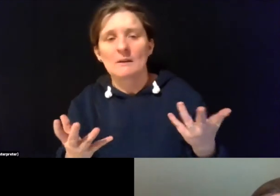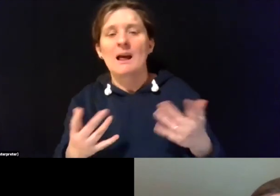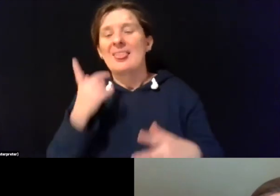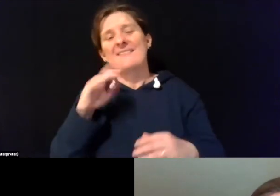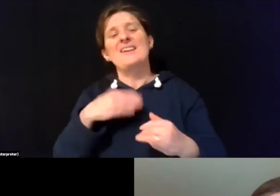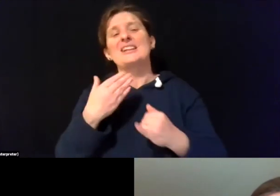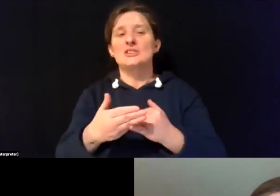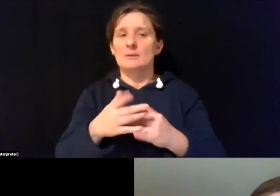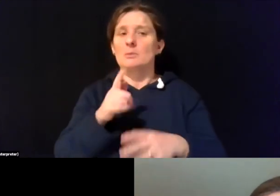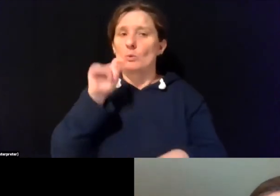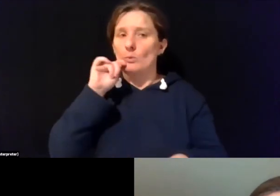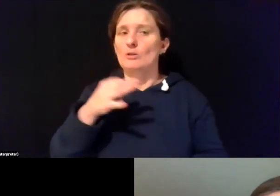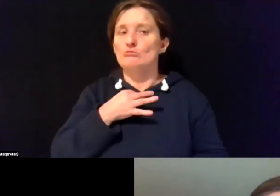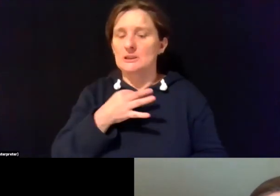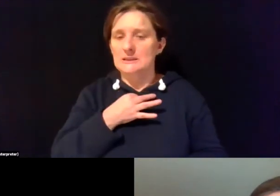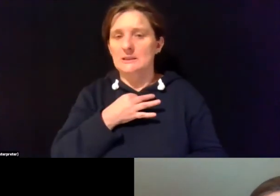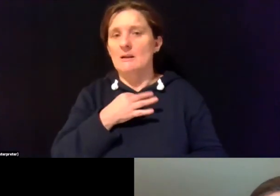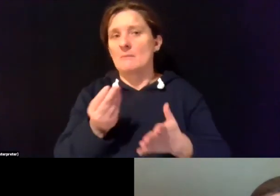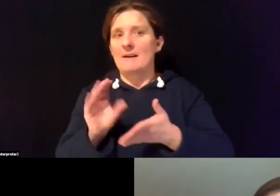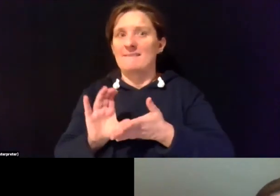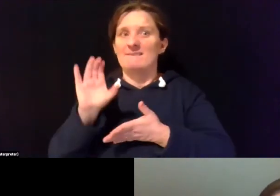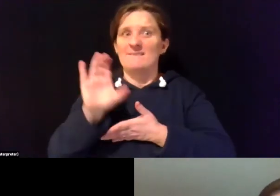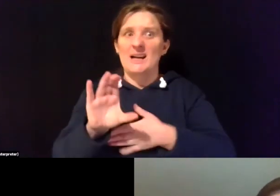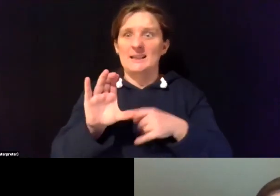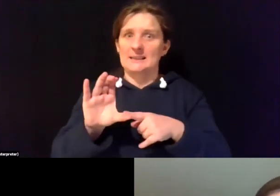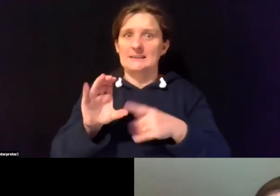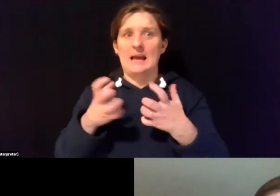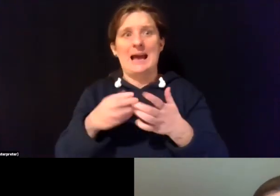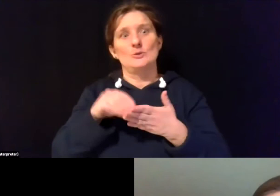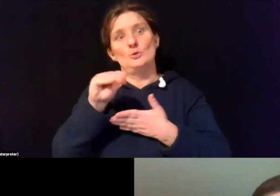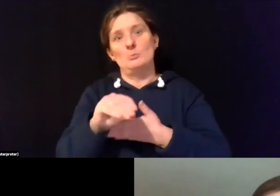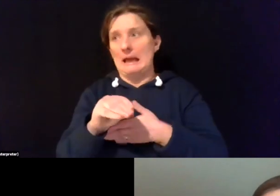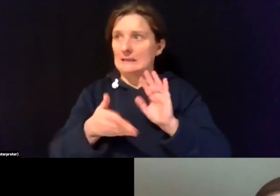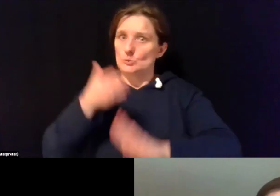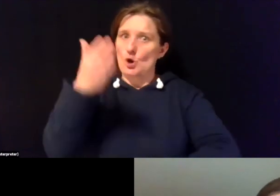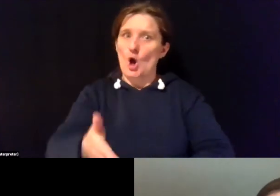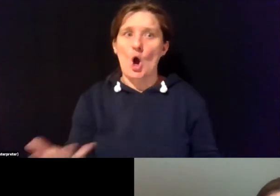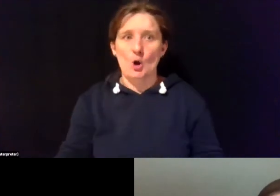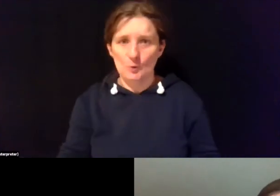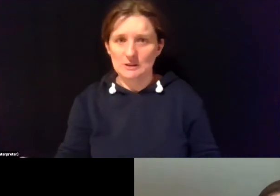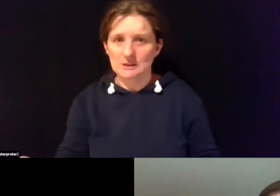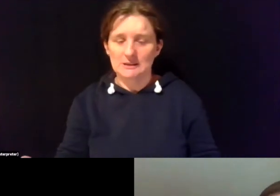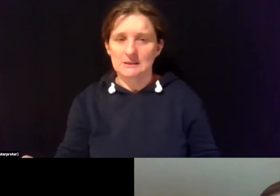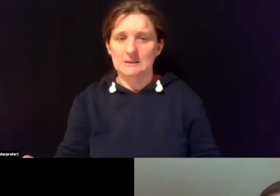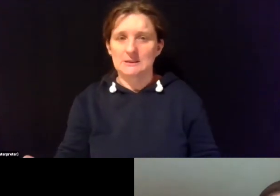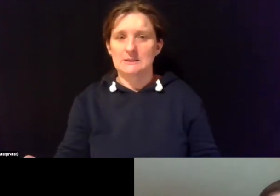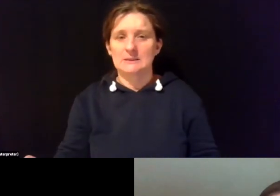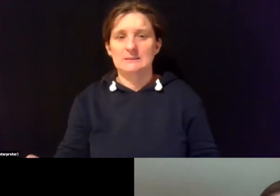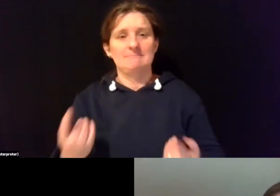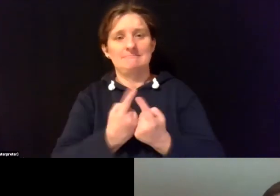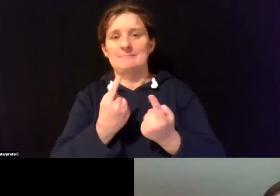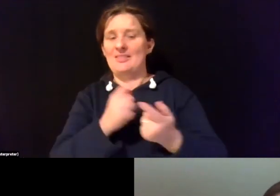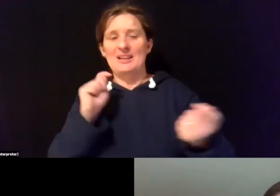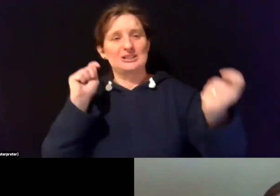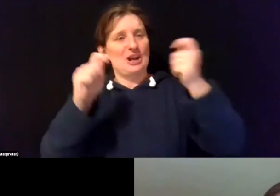want to do that. What we haven't worked out is the finances. How do you pay to go? and things are moving rapidly,